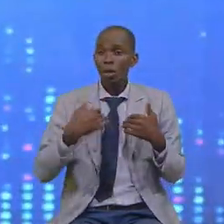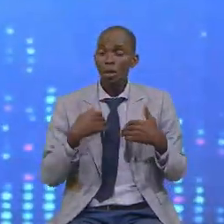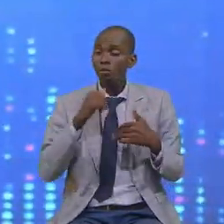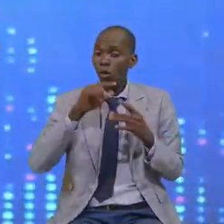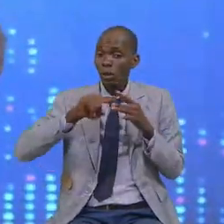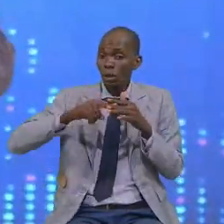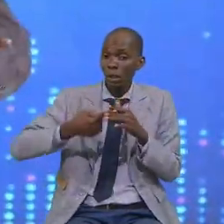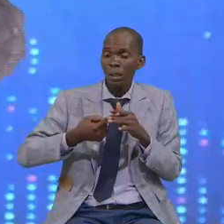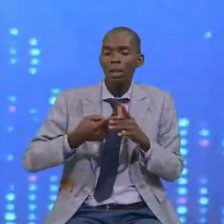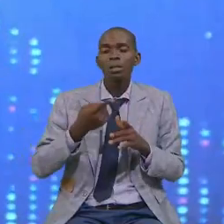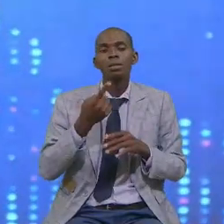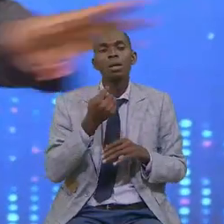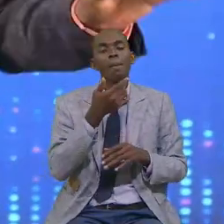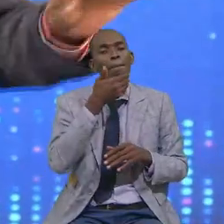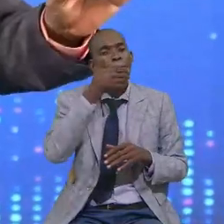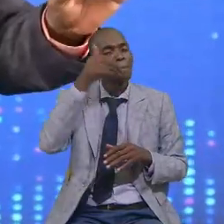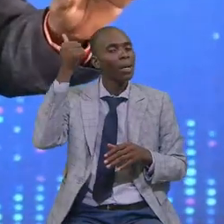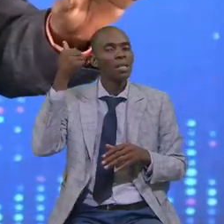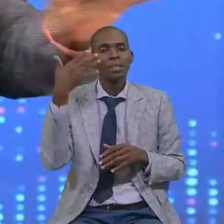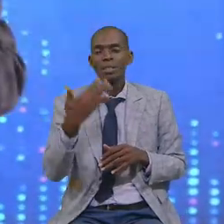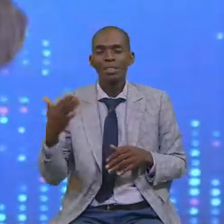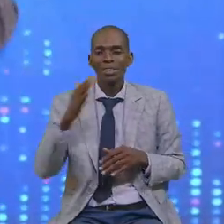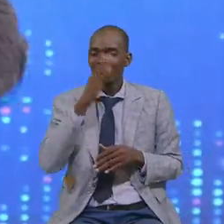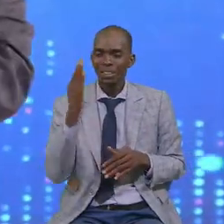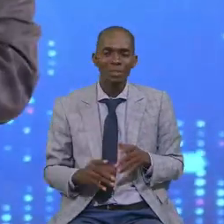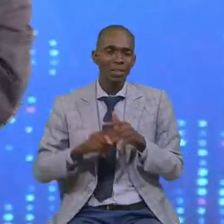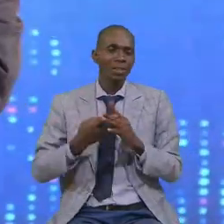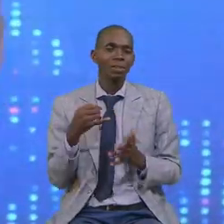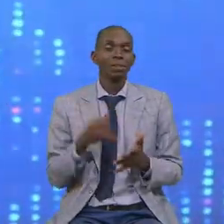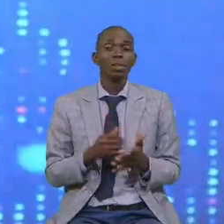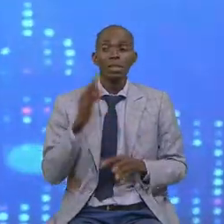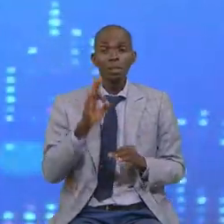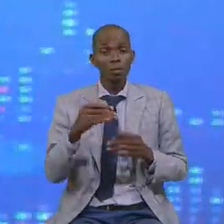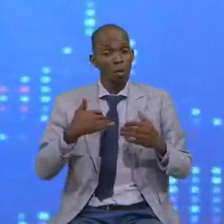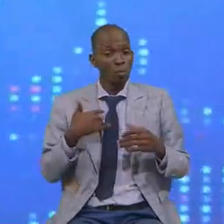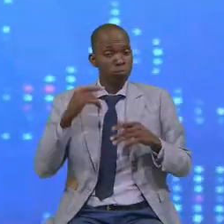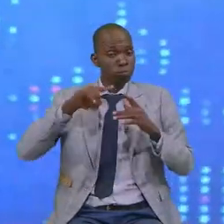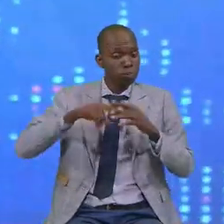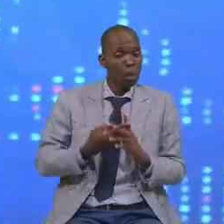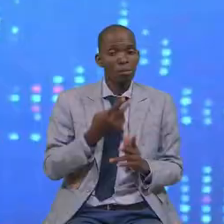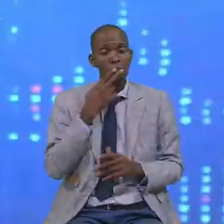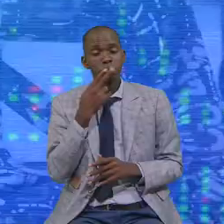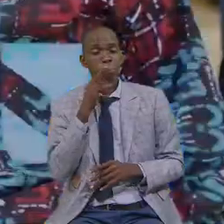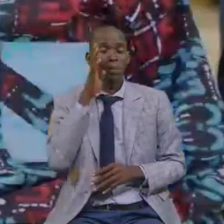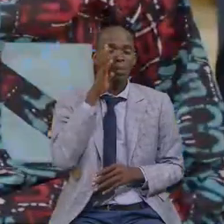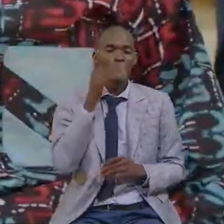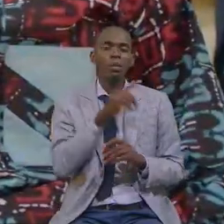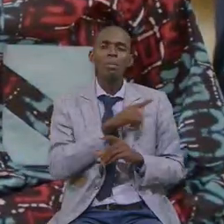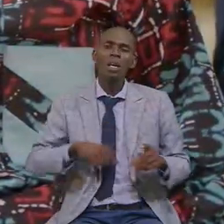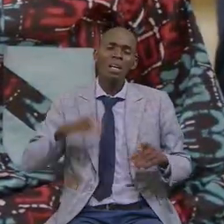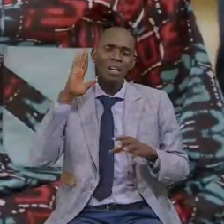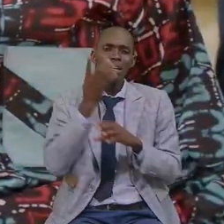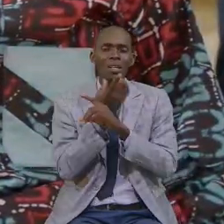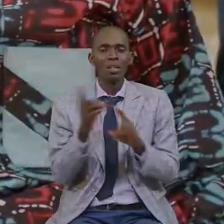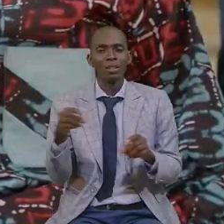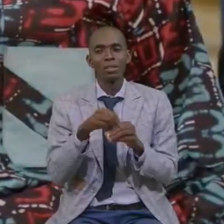best thing is never to start. If you have started, the Lord will deliver you today.